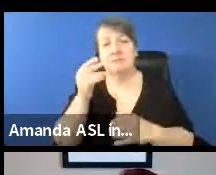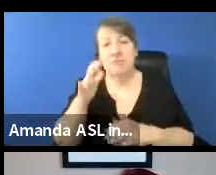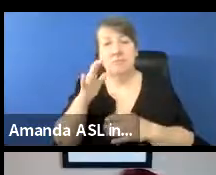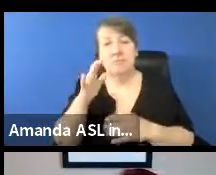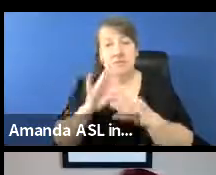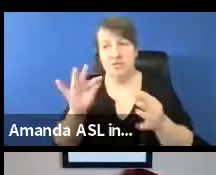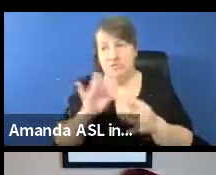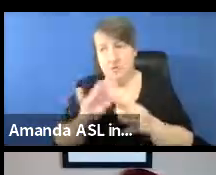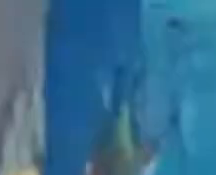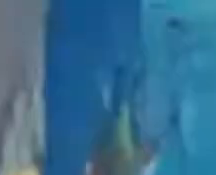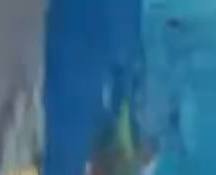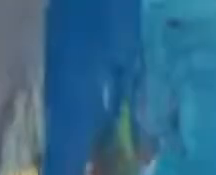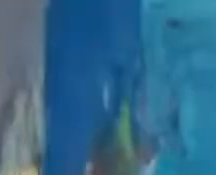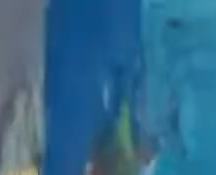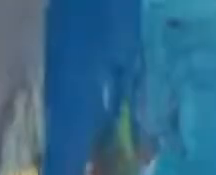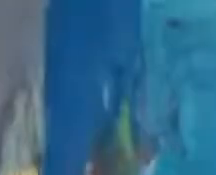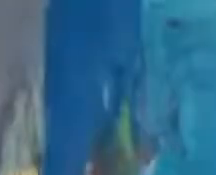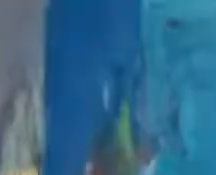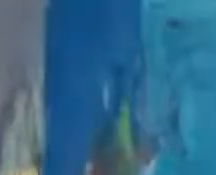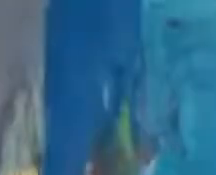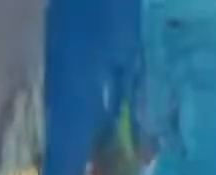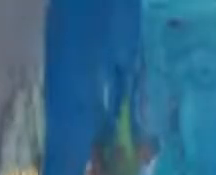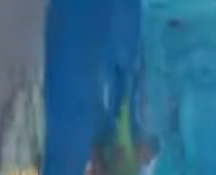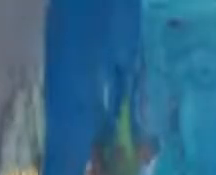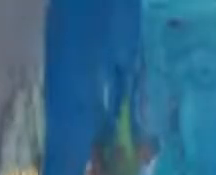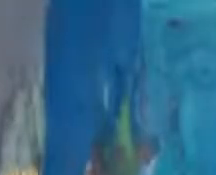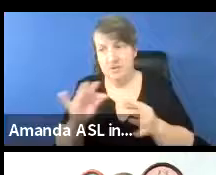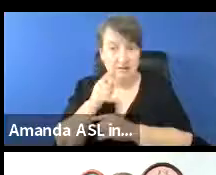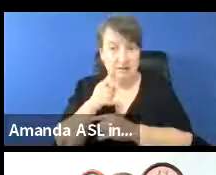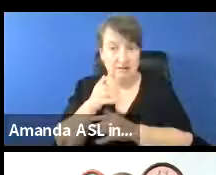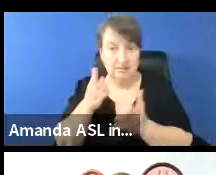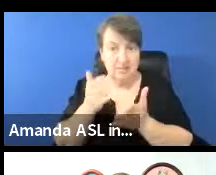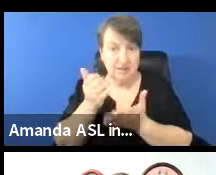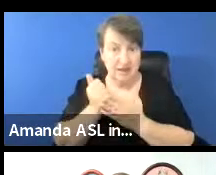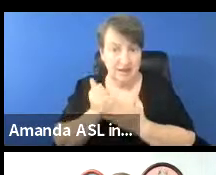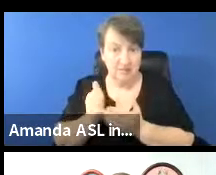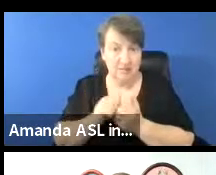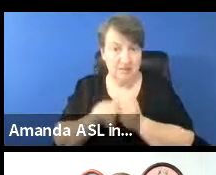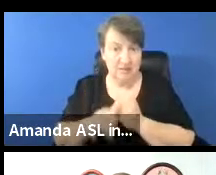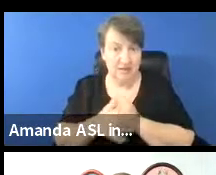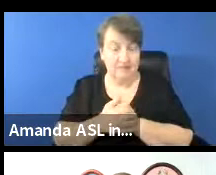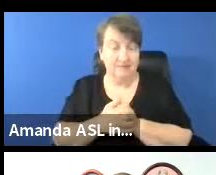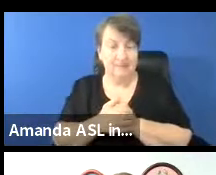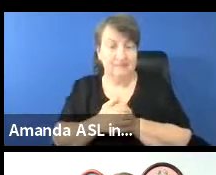comment. Lisa, I think you're gonna kind of help us out with that.